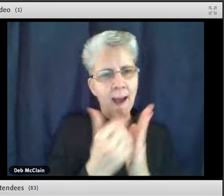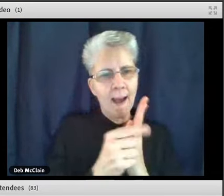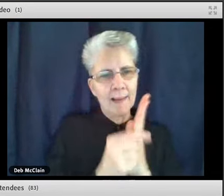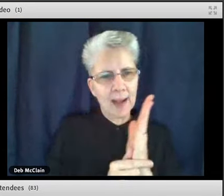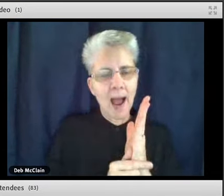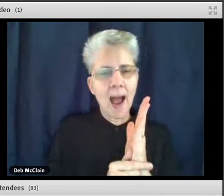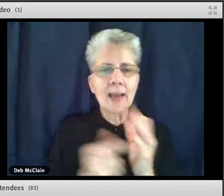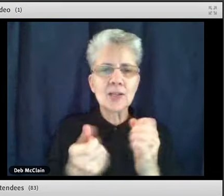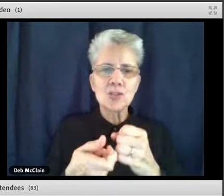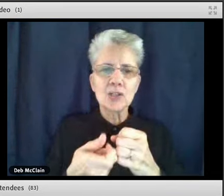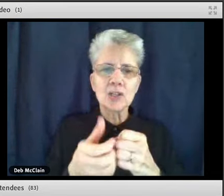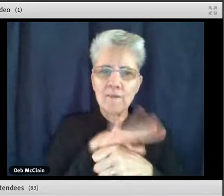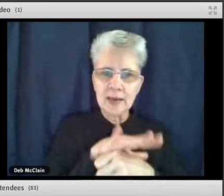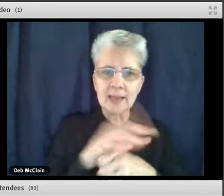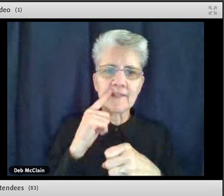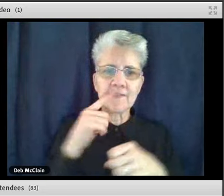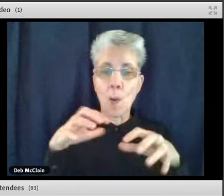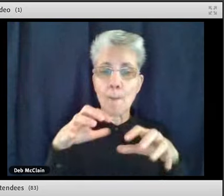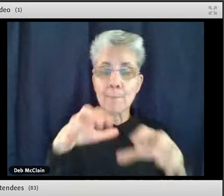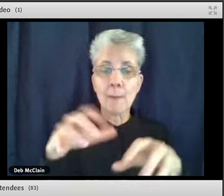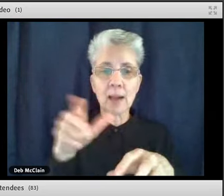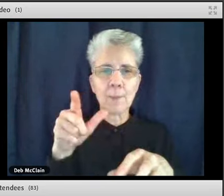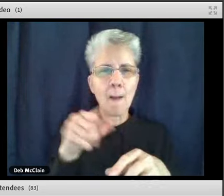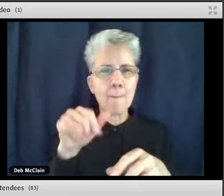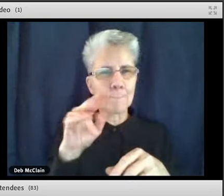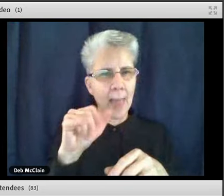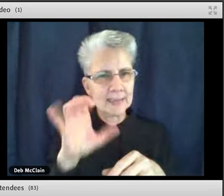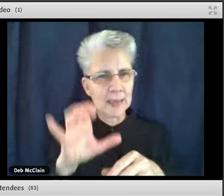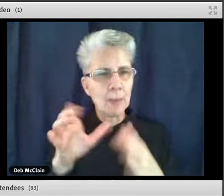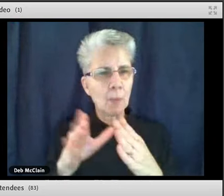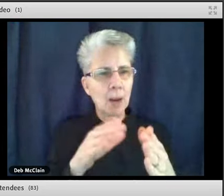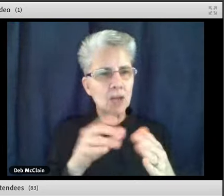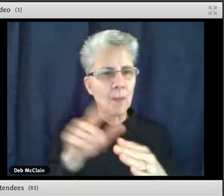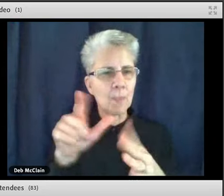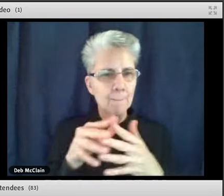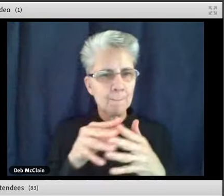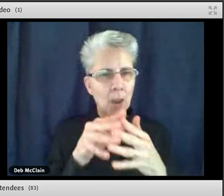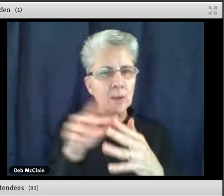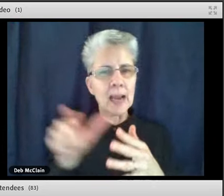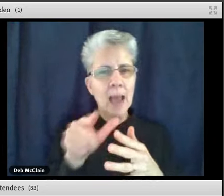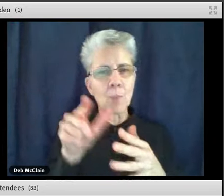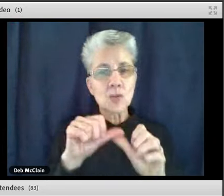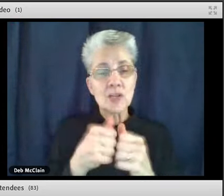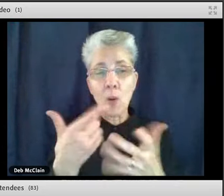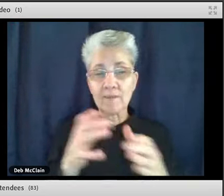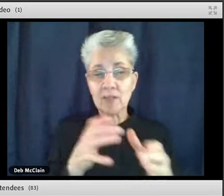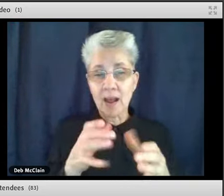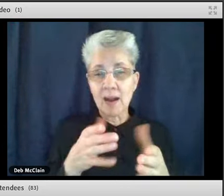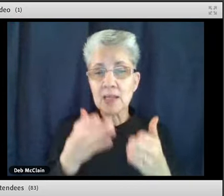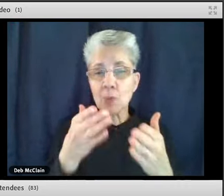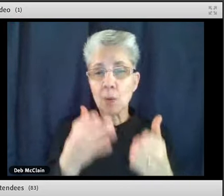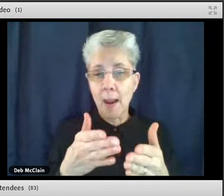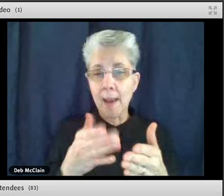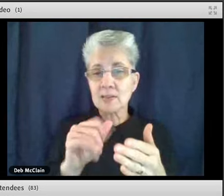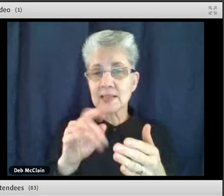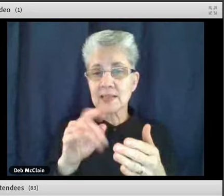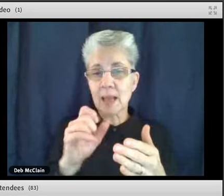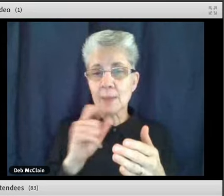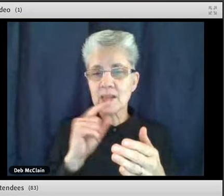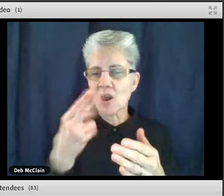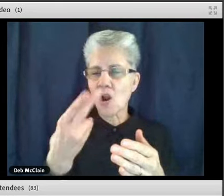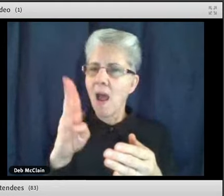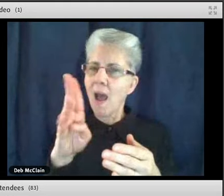can reuse. There's also a PLA resources on COVID-19. It provides information to